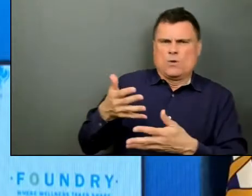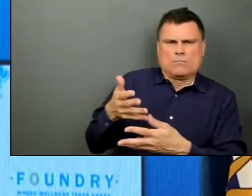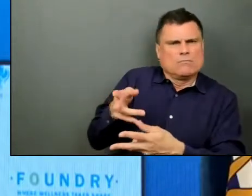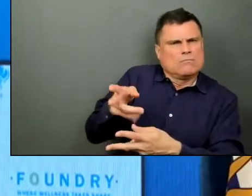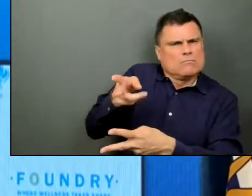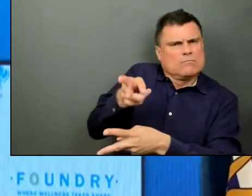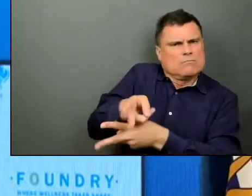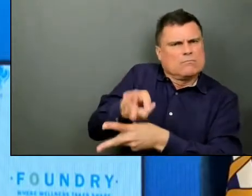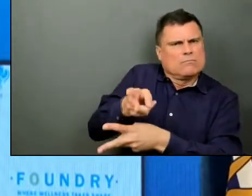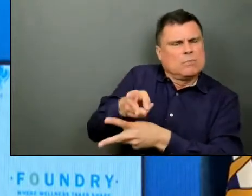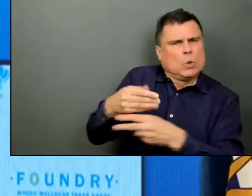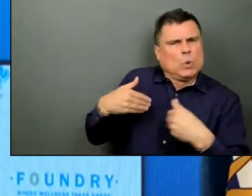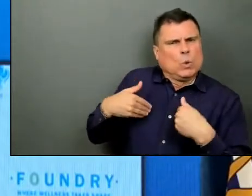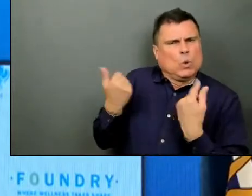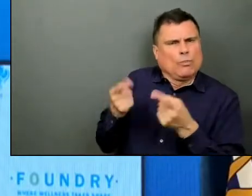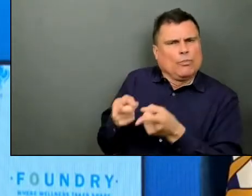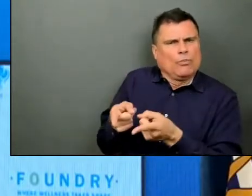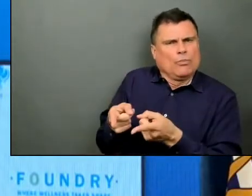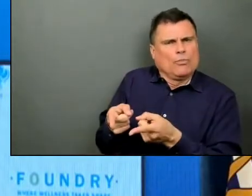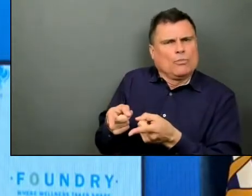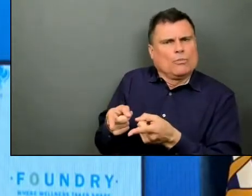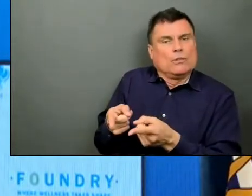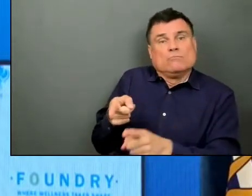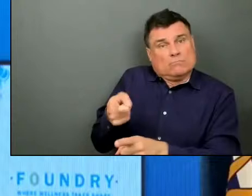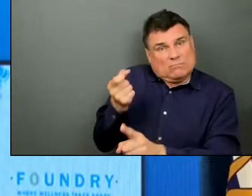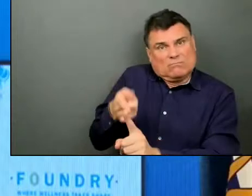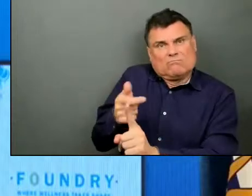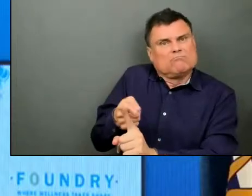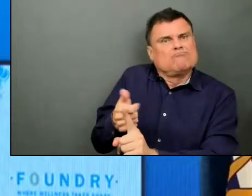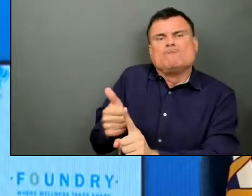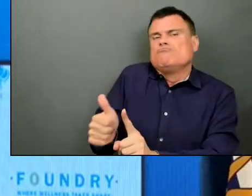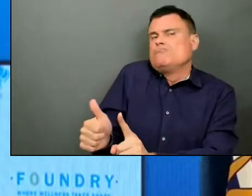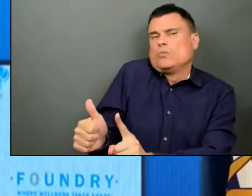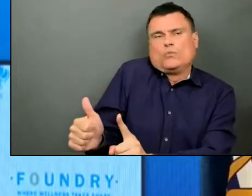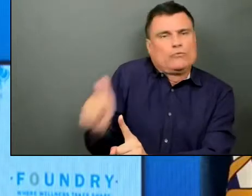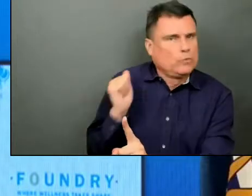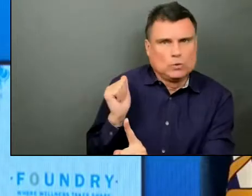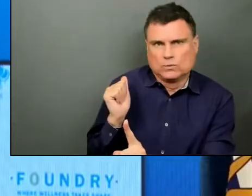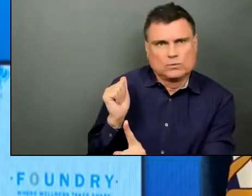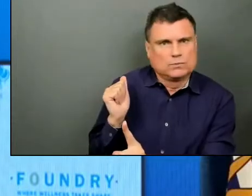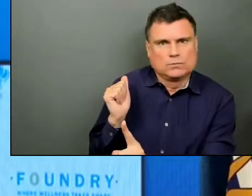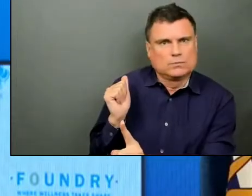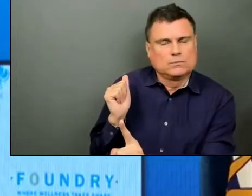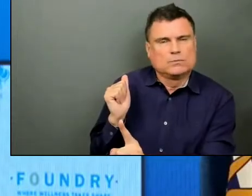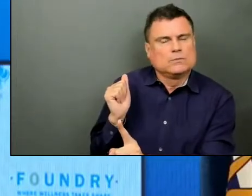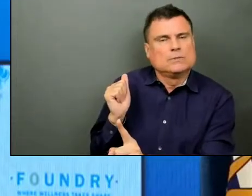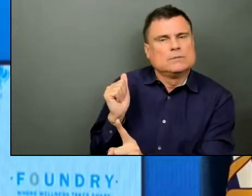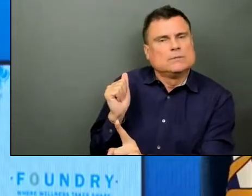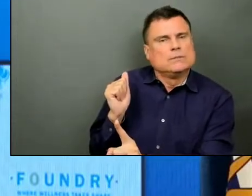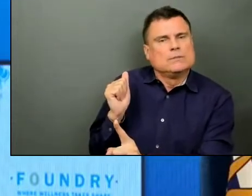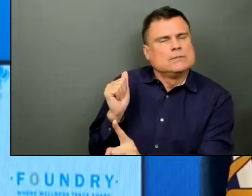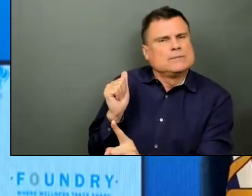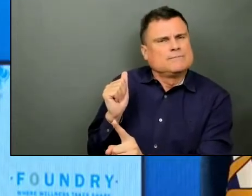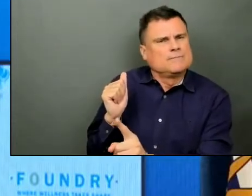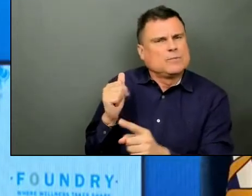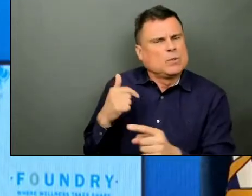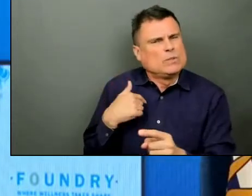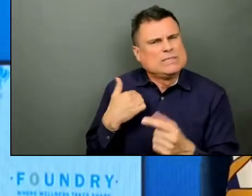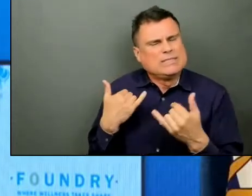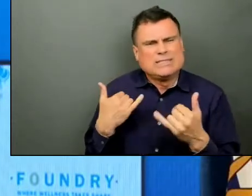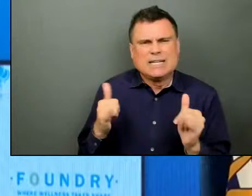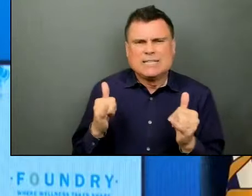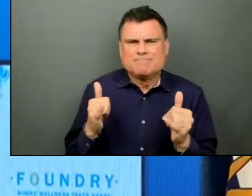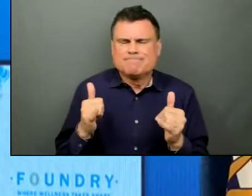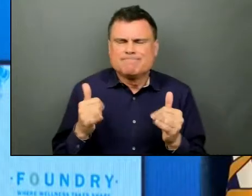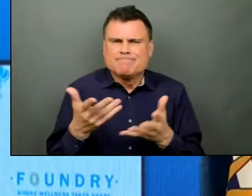of involuntary admission to hospital after an overdose is something that can save lives,